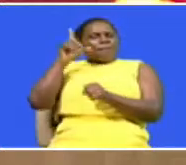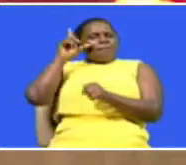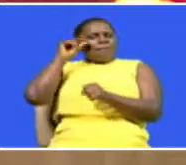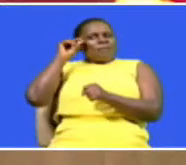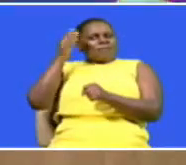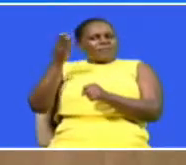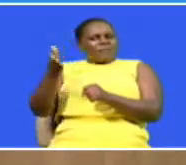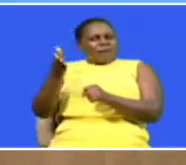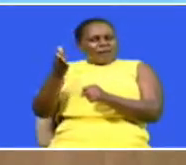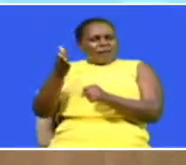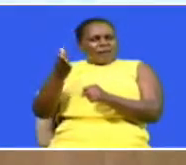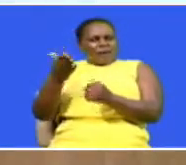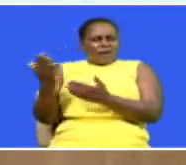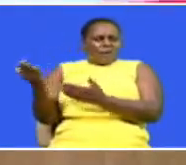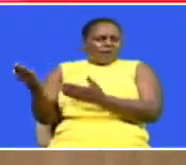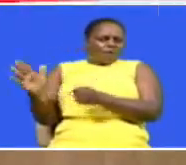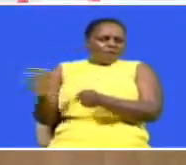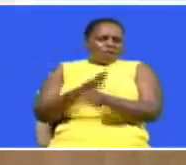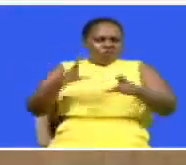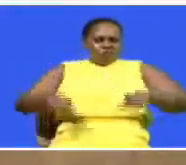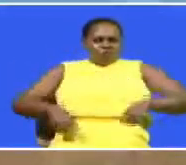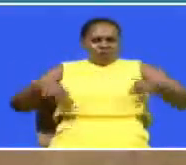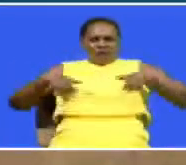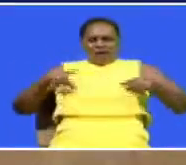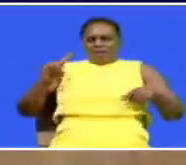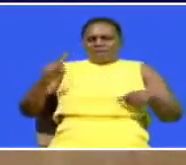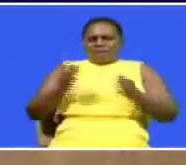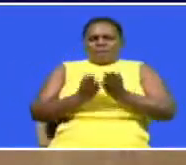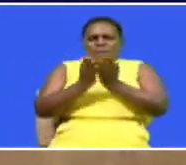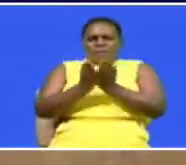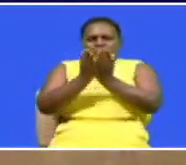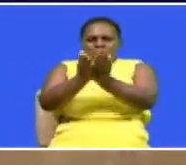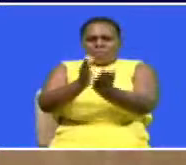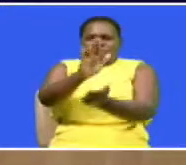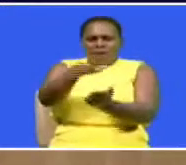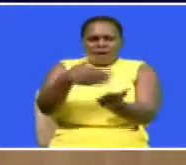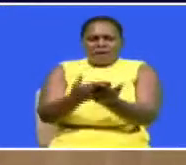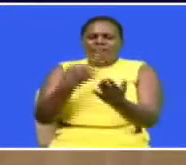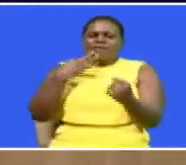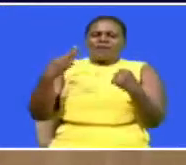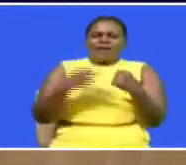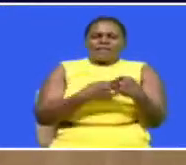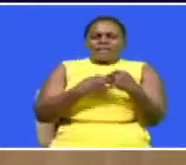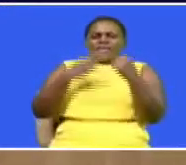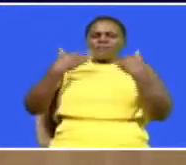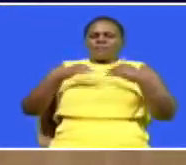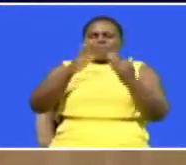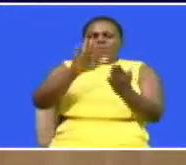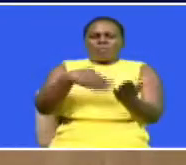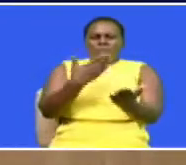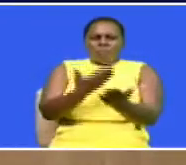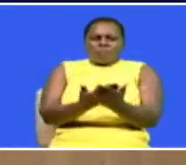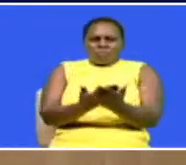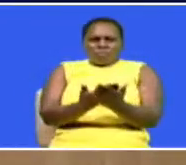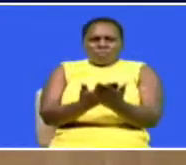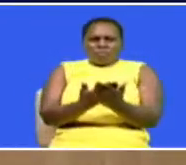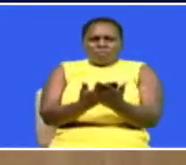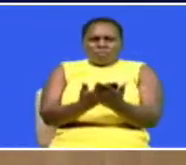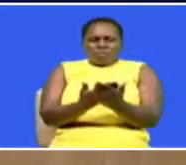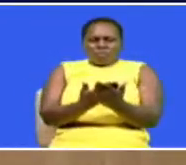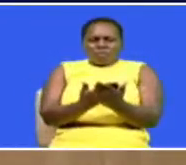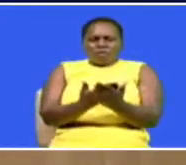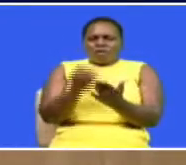Mombasa reverberated back to full life after a passenger vessel laden with 800 passengers docked for a record 5-port